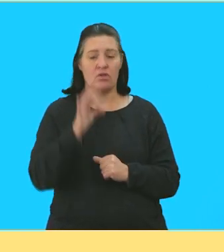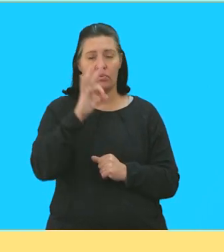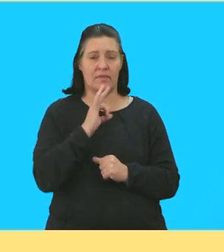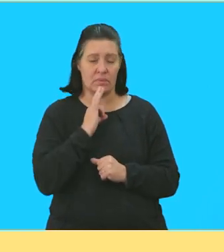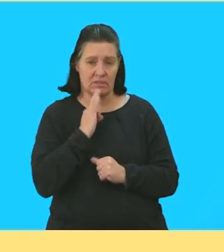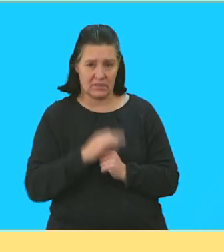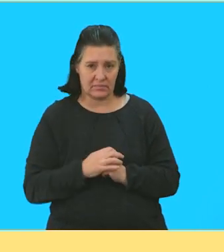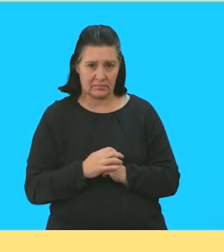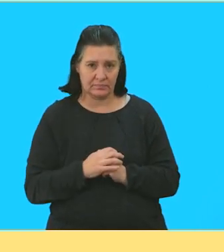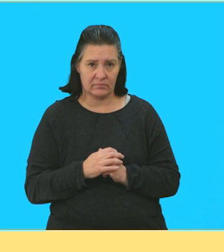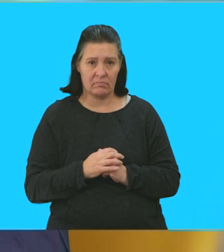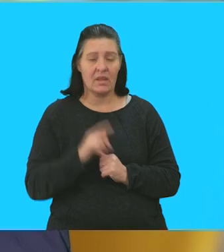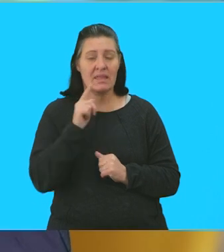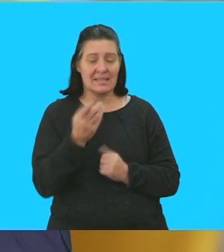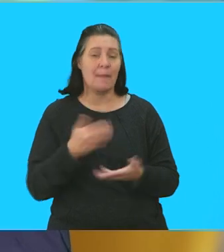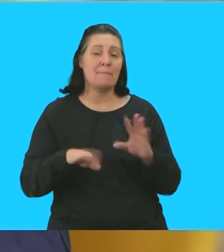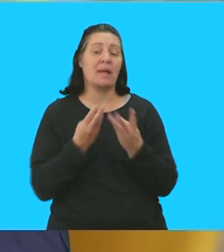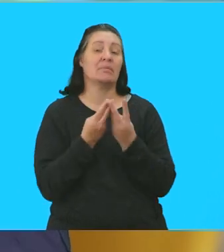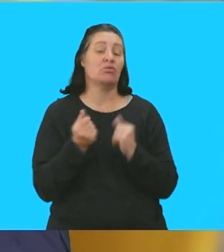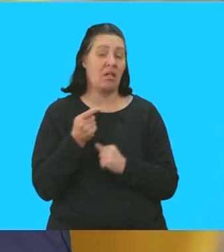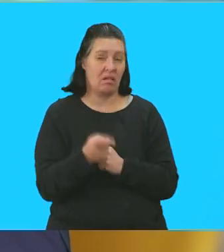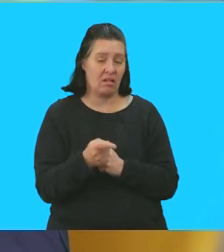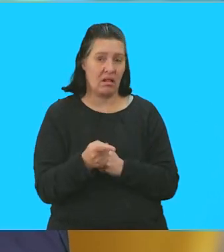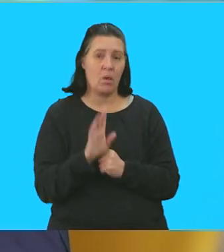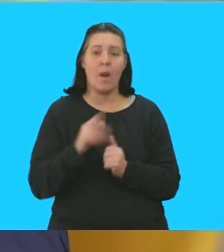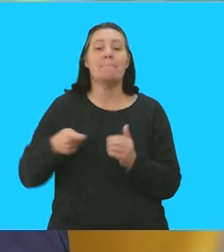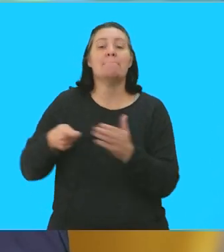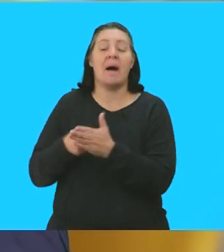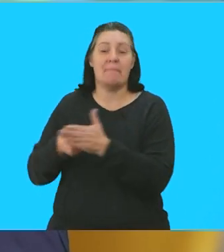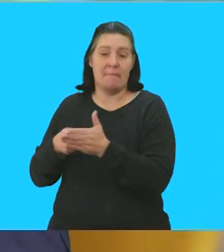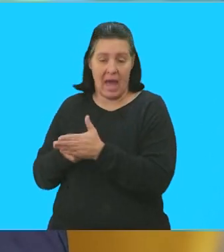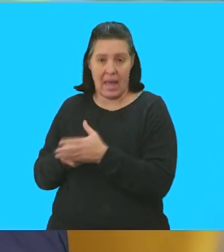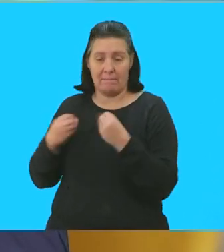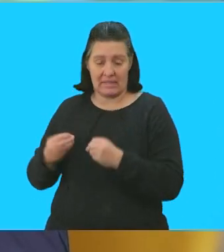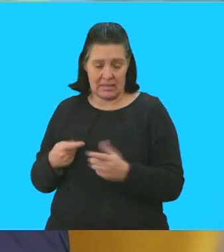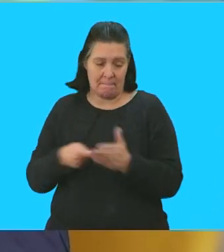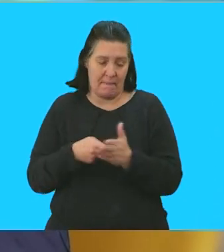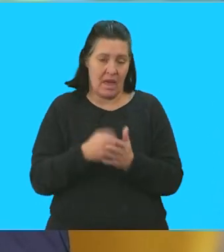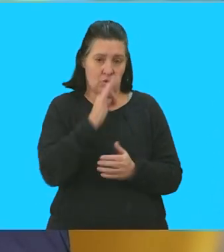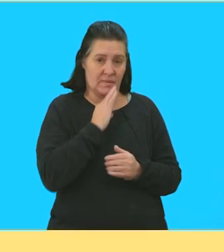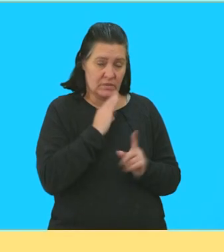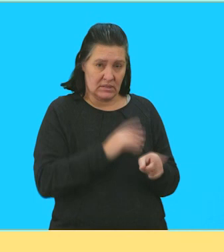3,000. Remember, this is the packing materials that would have been purchased by the business.